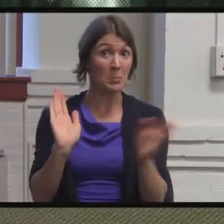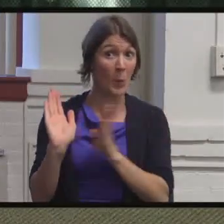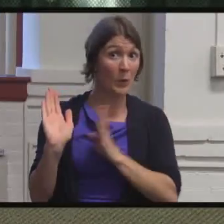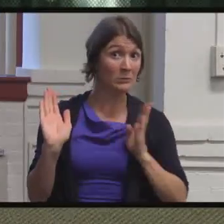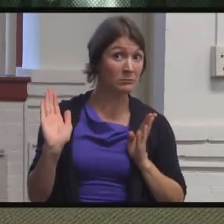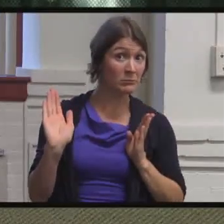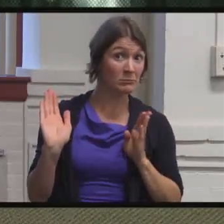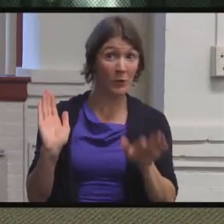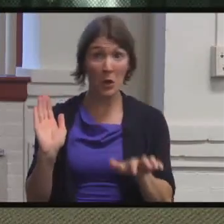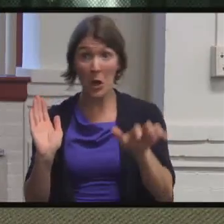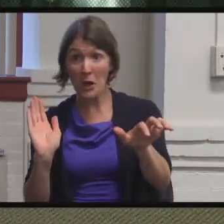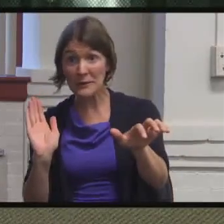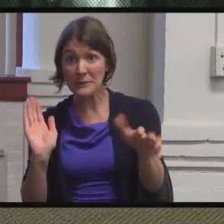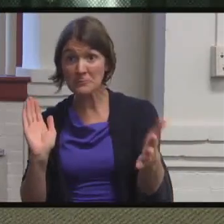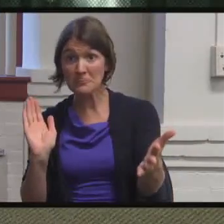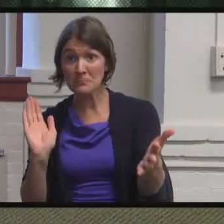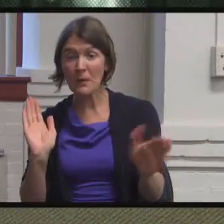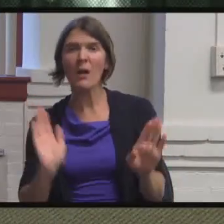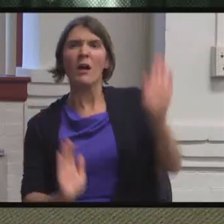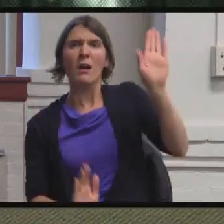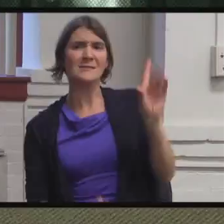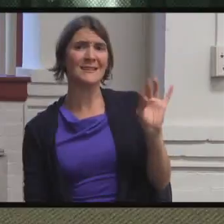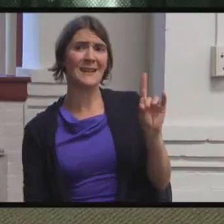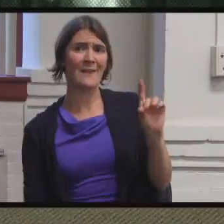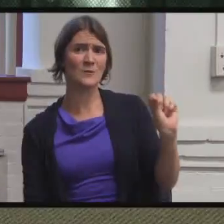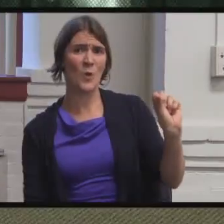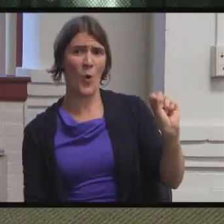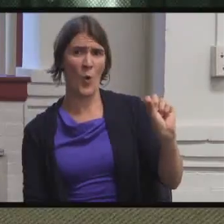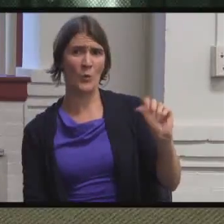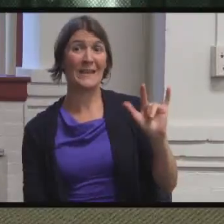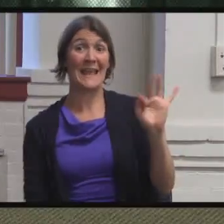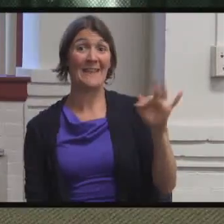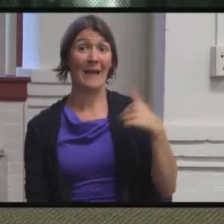on the board or anybody who's in attendance? For people who weren't there,